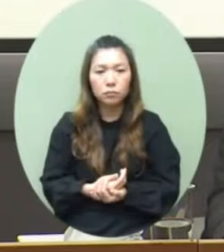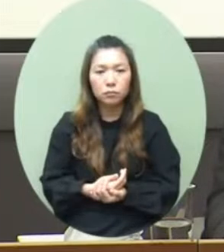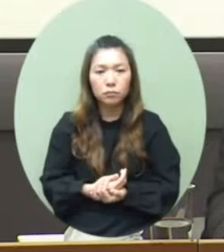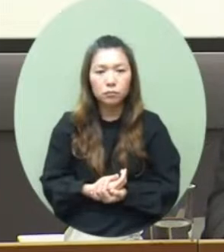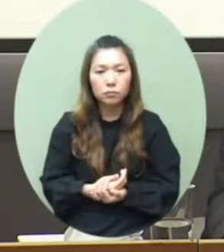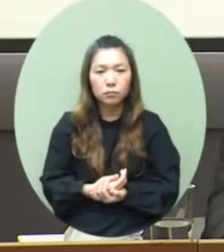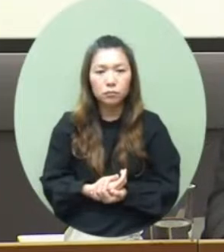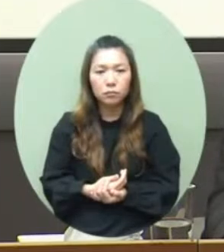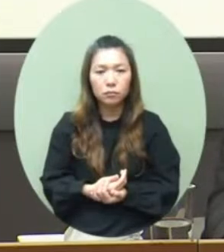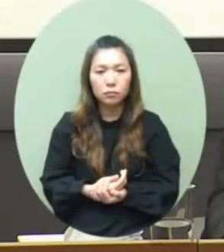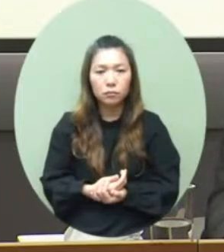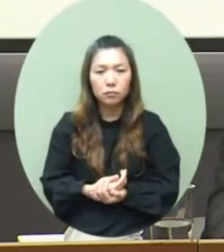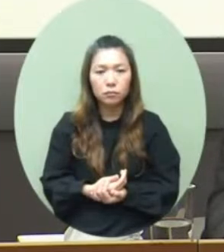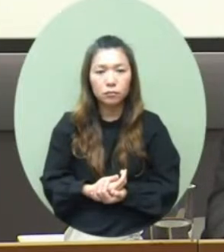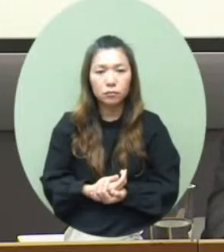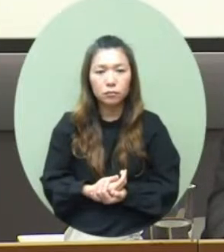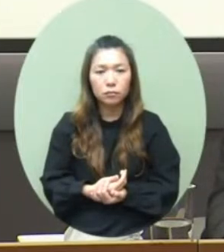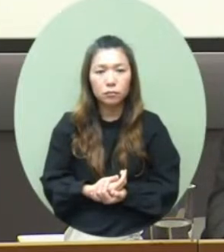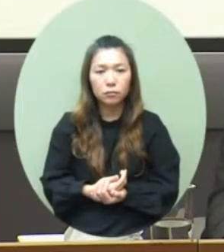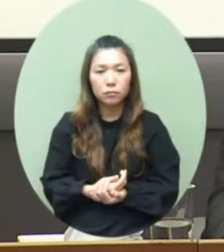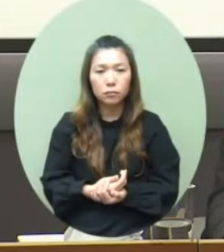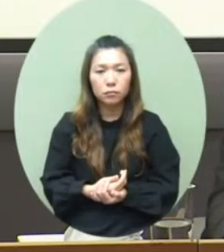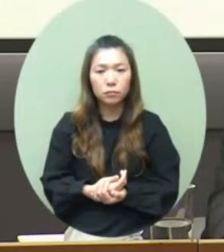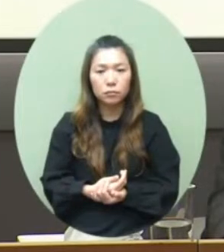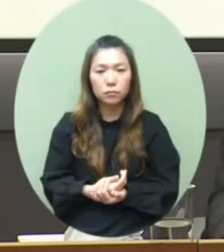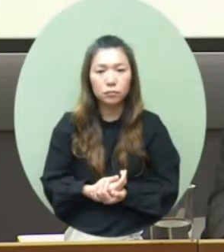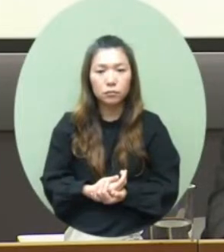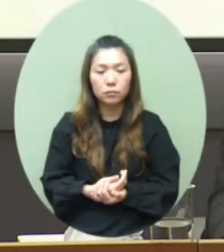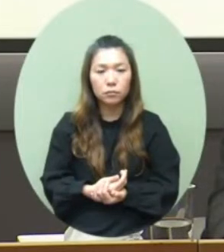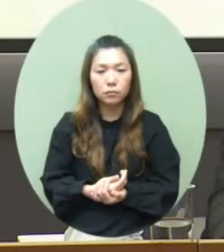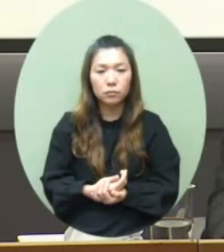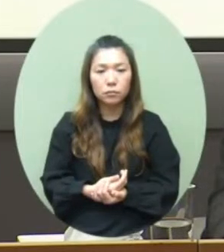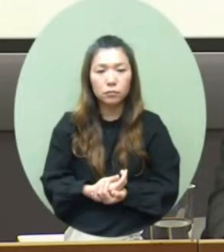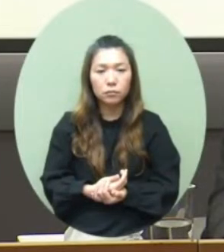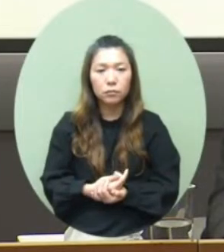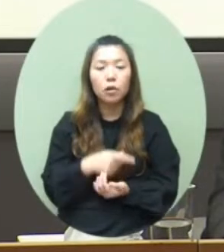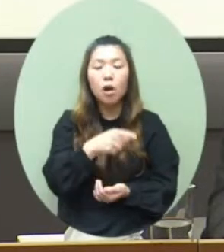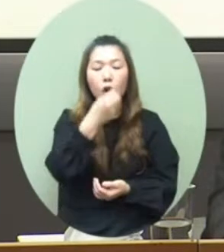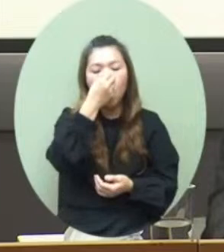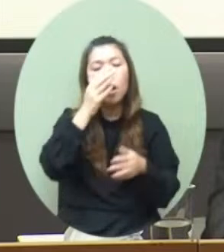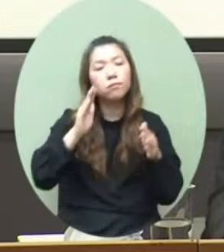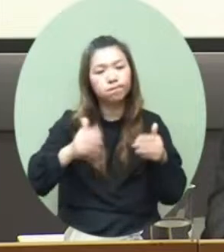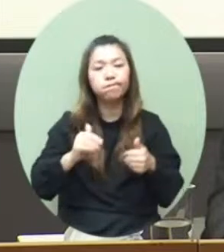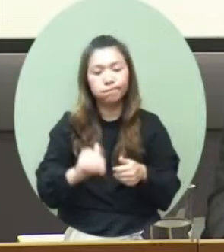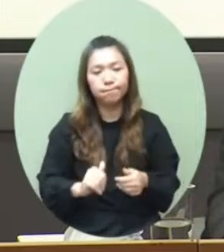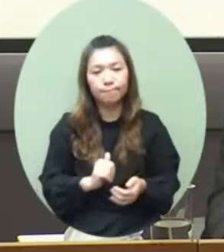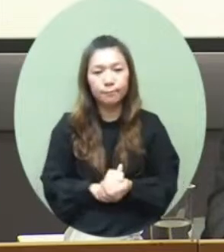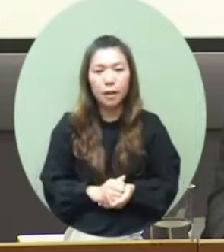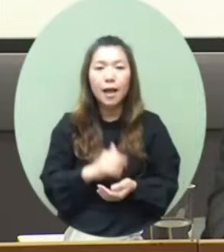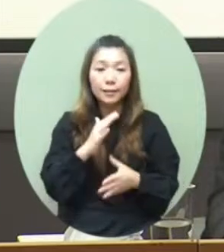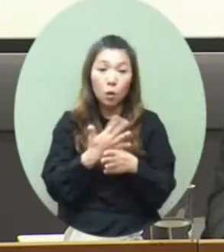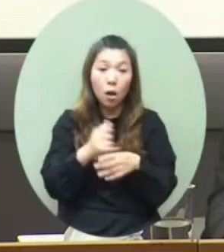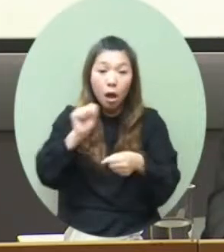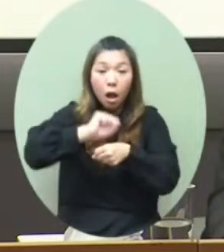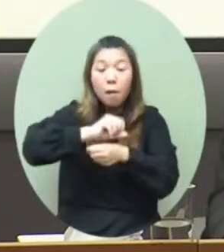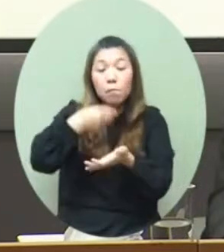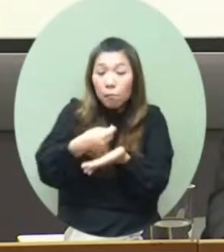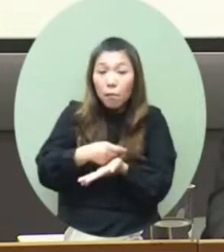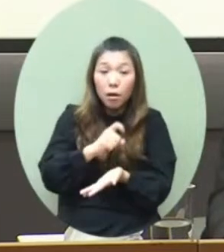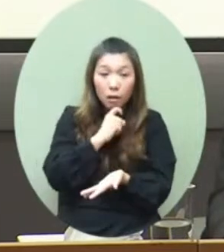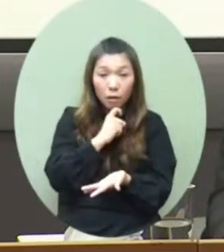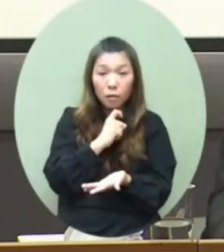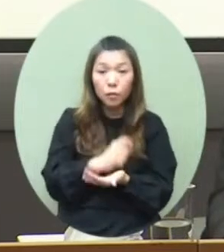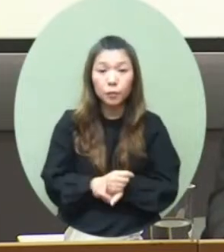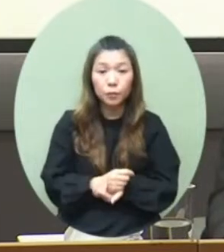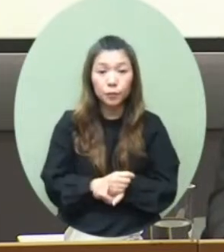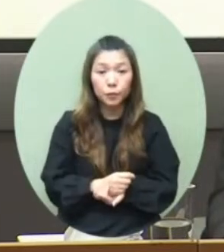Hong Kong certainly will benefit, as I mentioned, if we can increase consumption, that would in turn provide